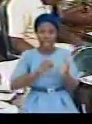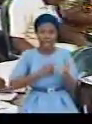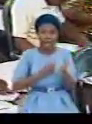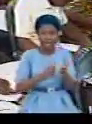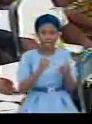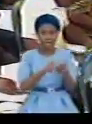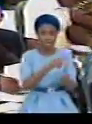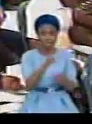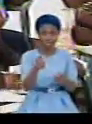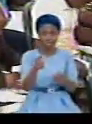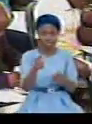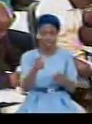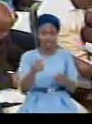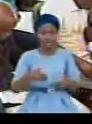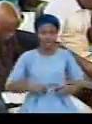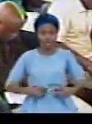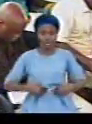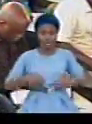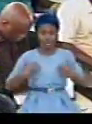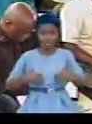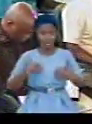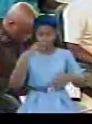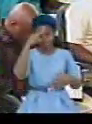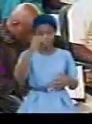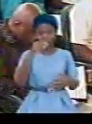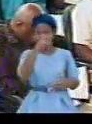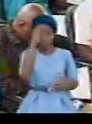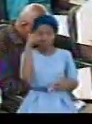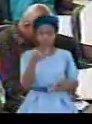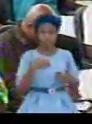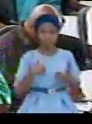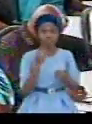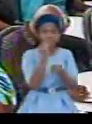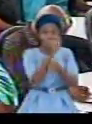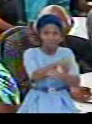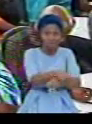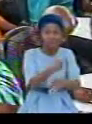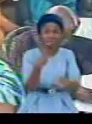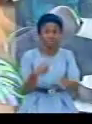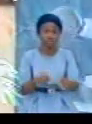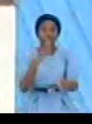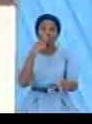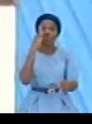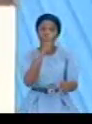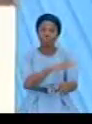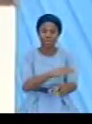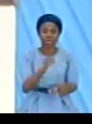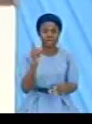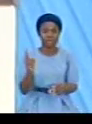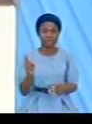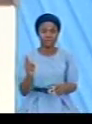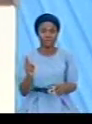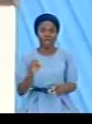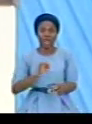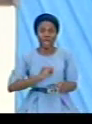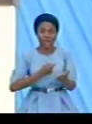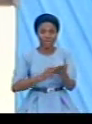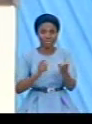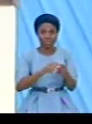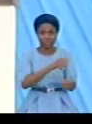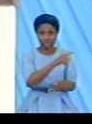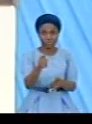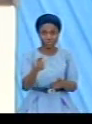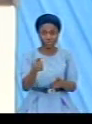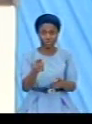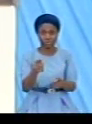ye have overcome the wicked one. I've written unto you, little children, because ye